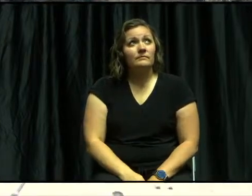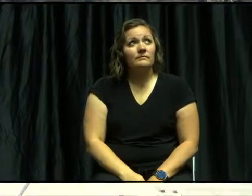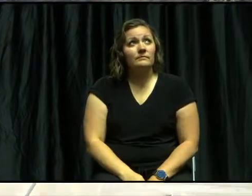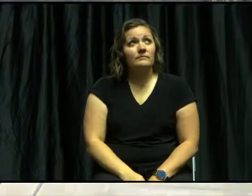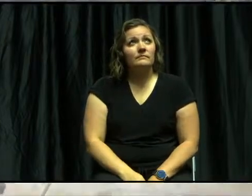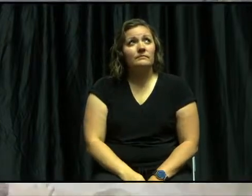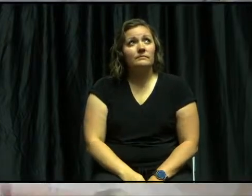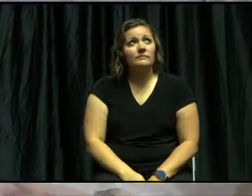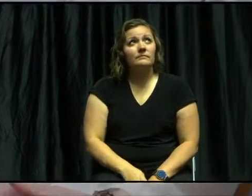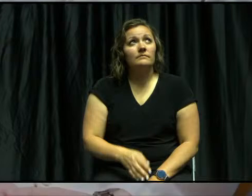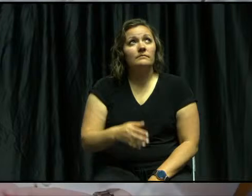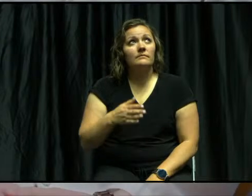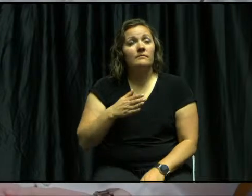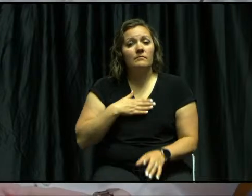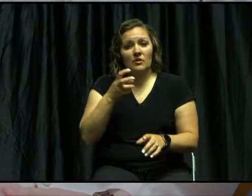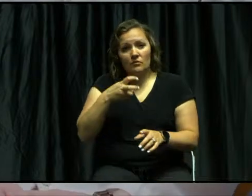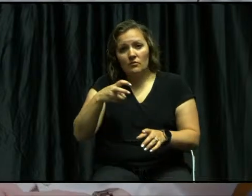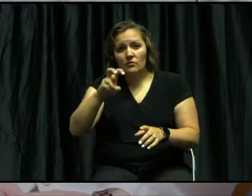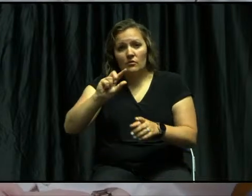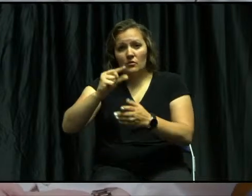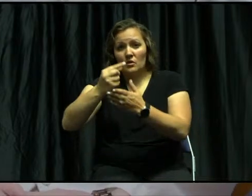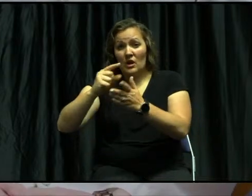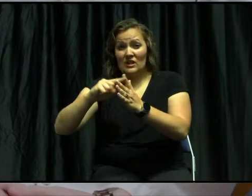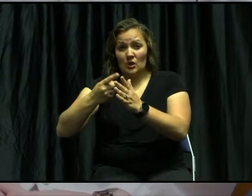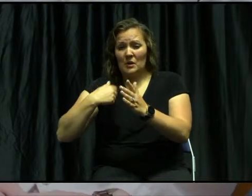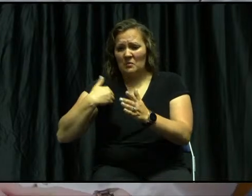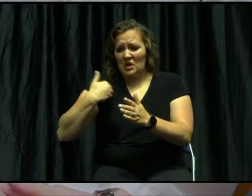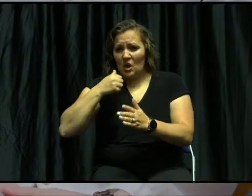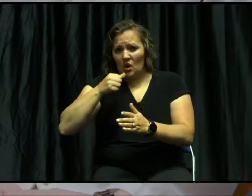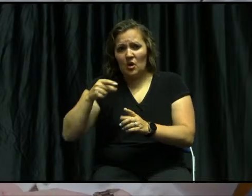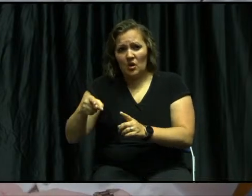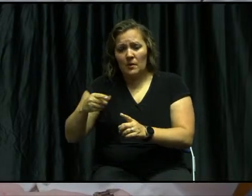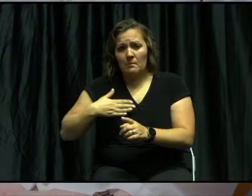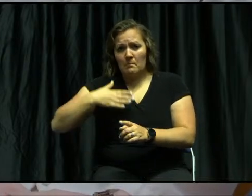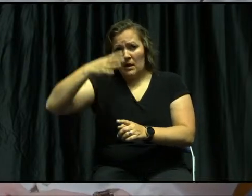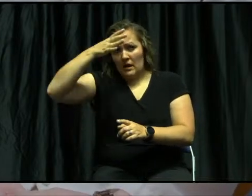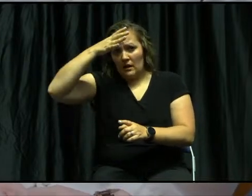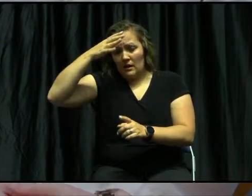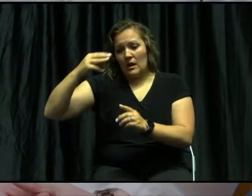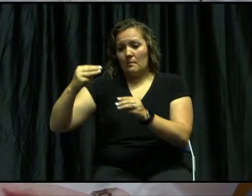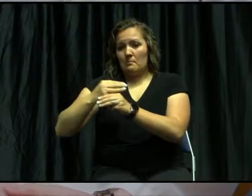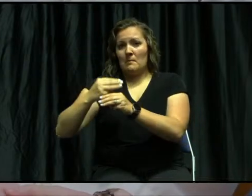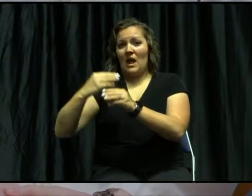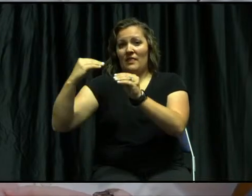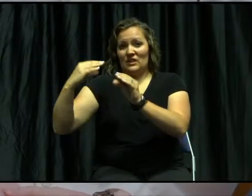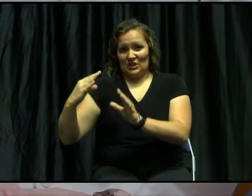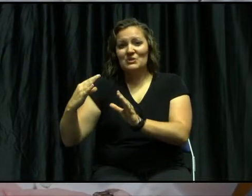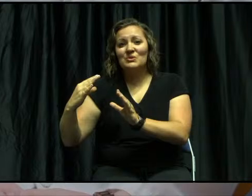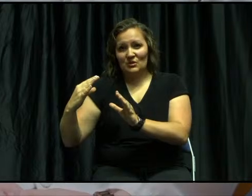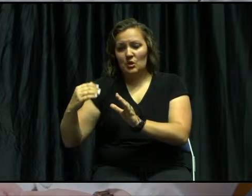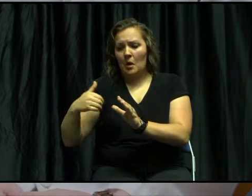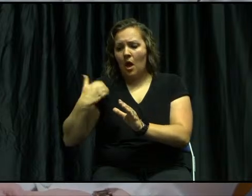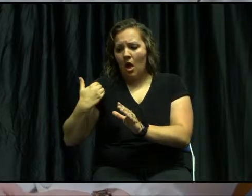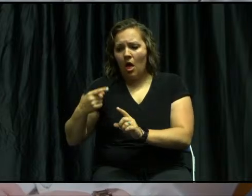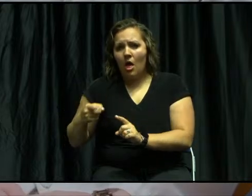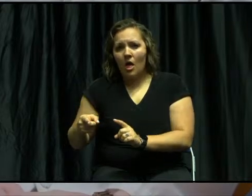My journey to graduation started when I was just a little girl. My dad is a math teacher, so even when I was little, I was really involved